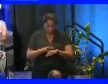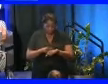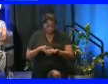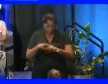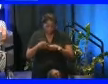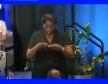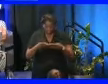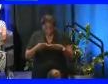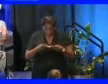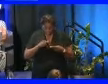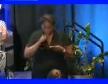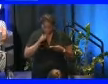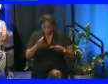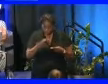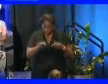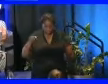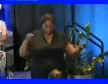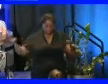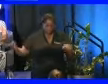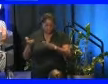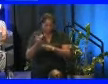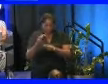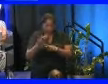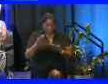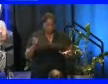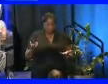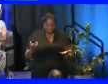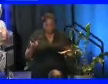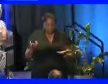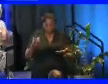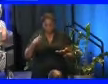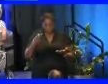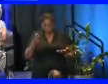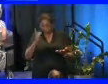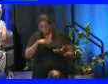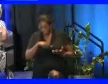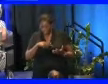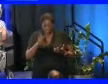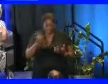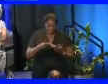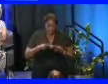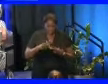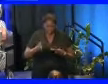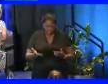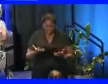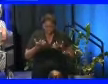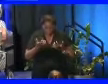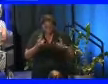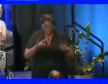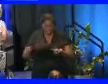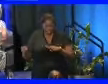out to the places. Don't just put homeless people in a hotel. It's got mold, mildew, mice, rats in the place. You never went there to check it